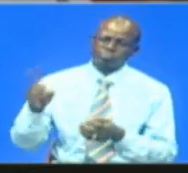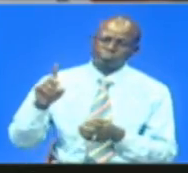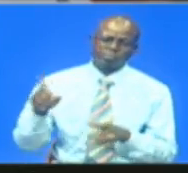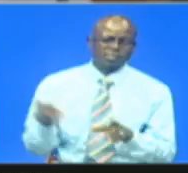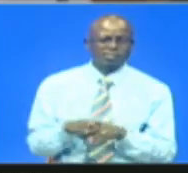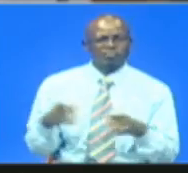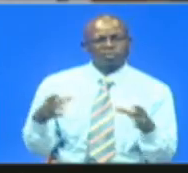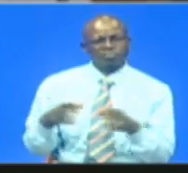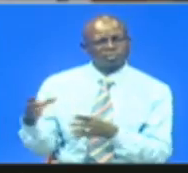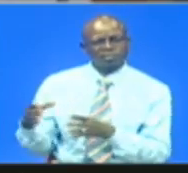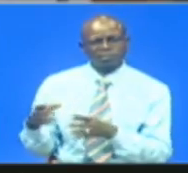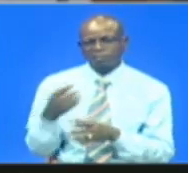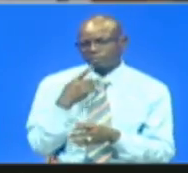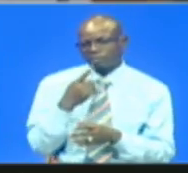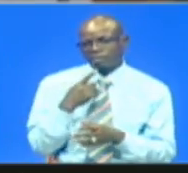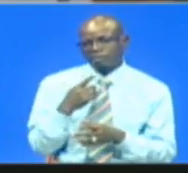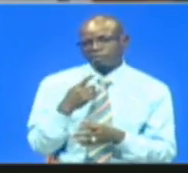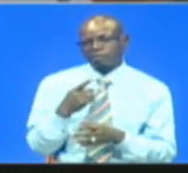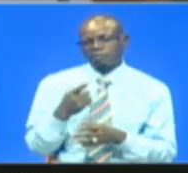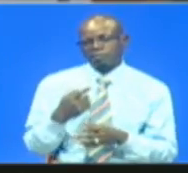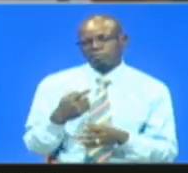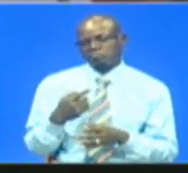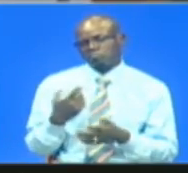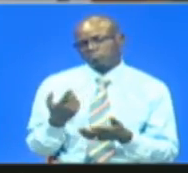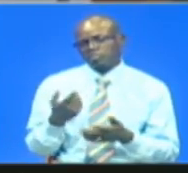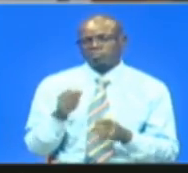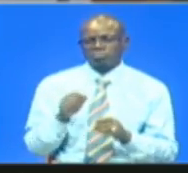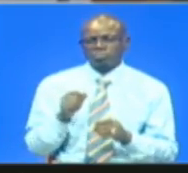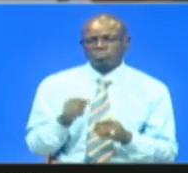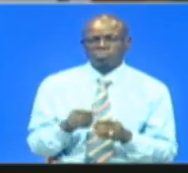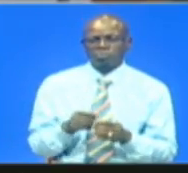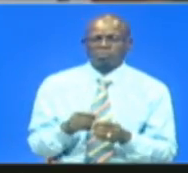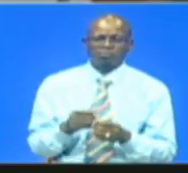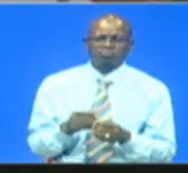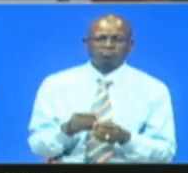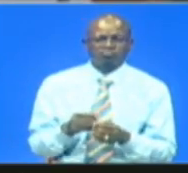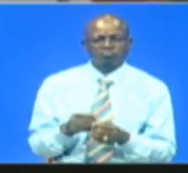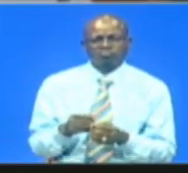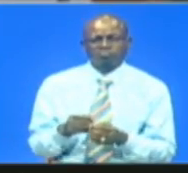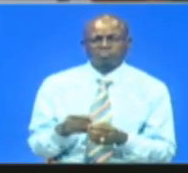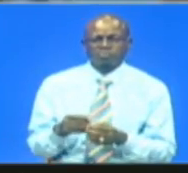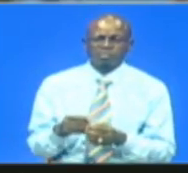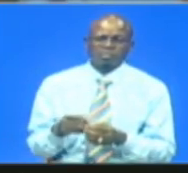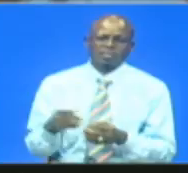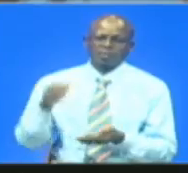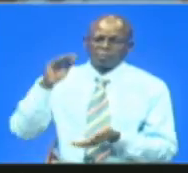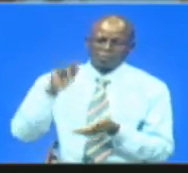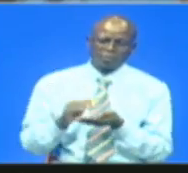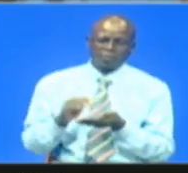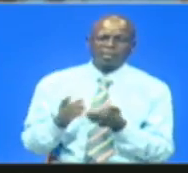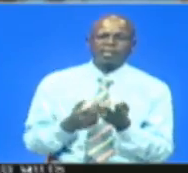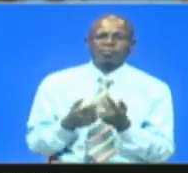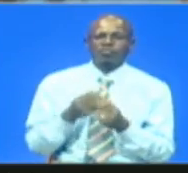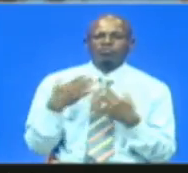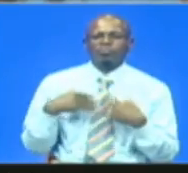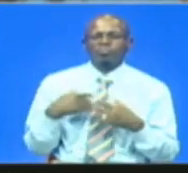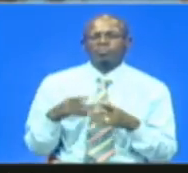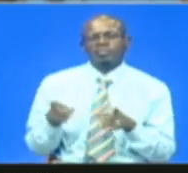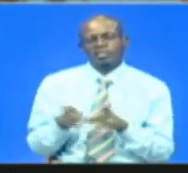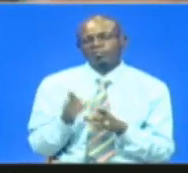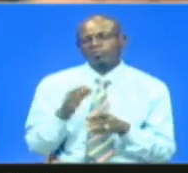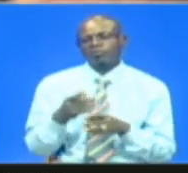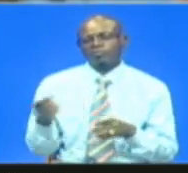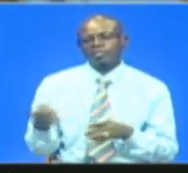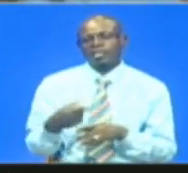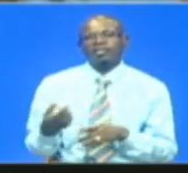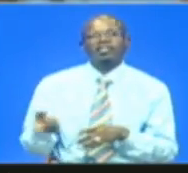decision. How many people can you retain in employment and still run a profitable business? Tukiongezewa mshahara, that's our joy.